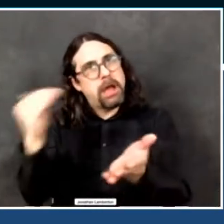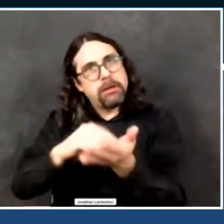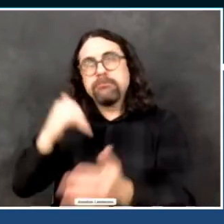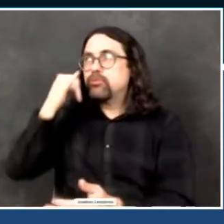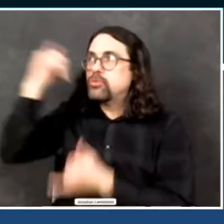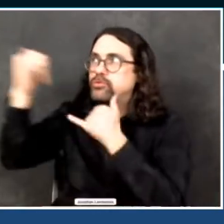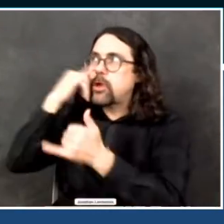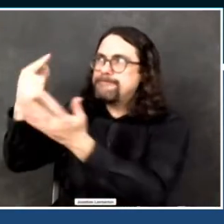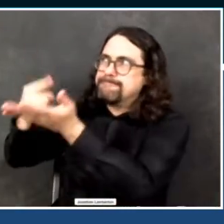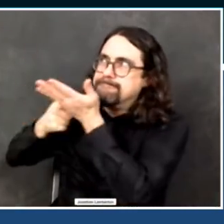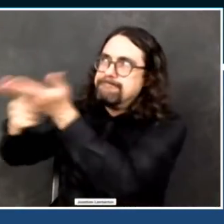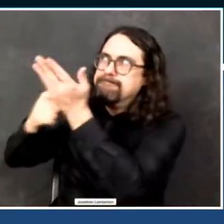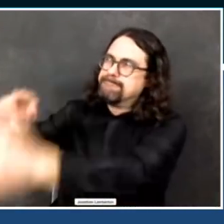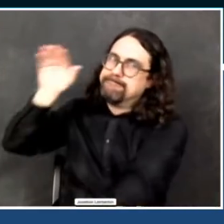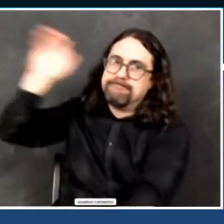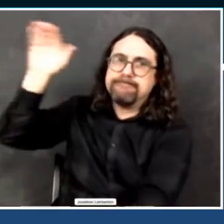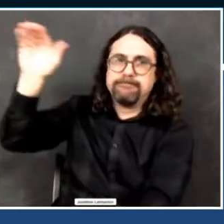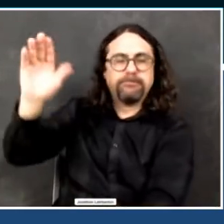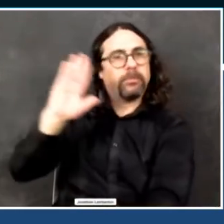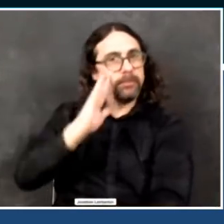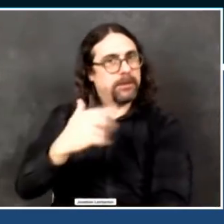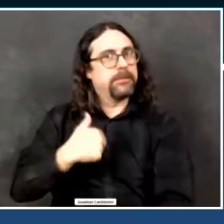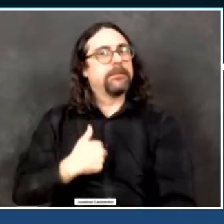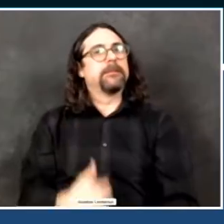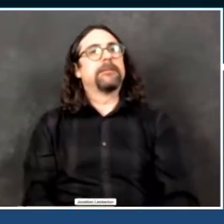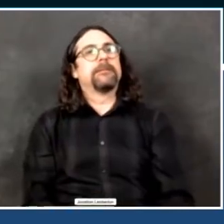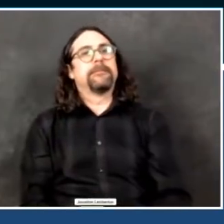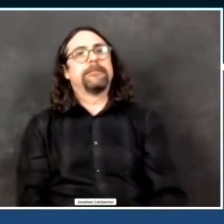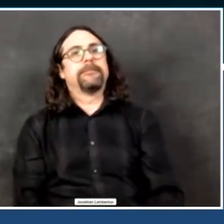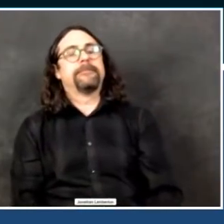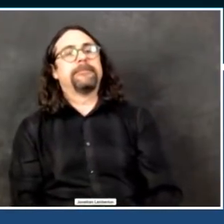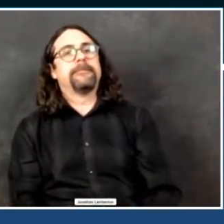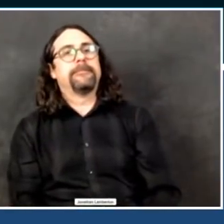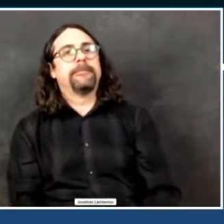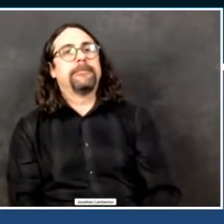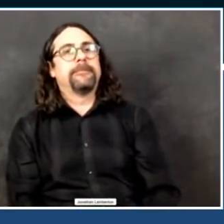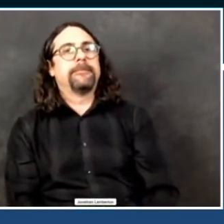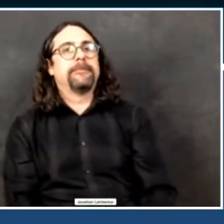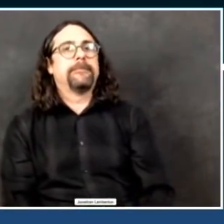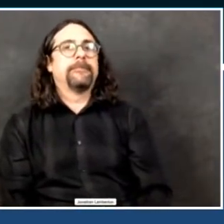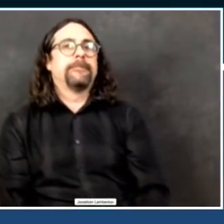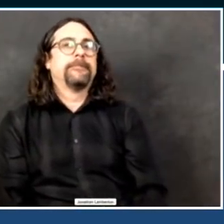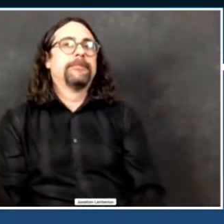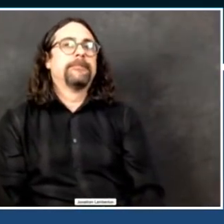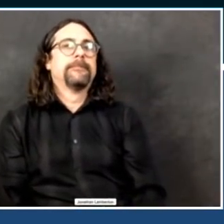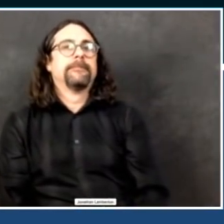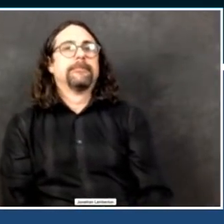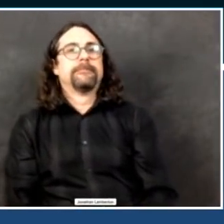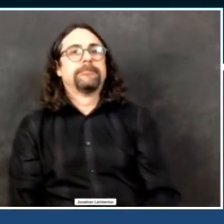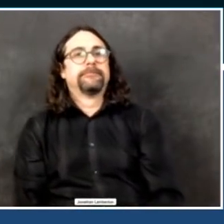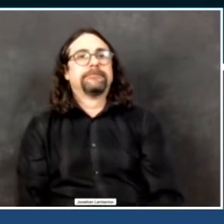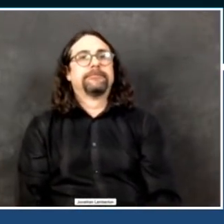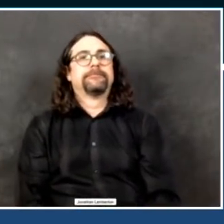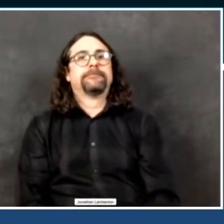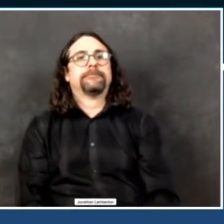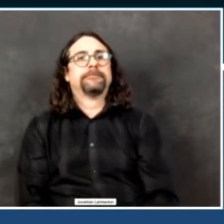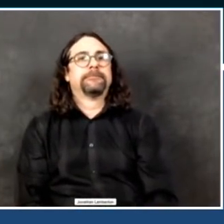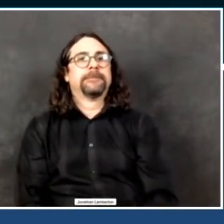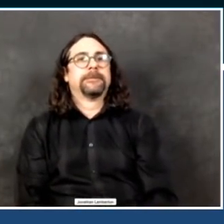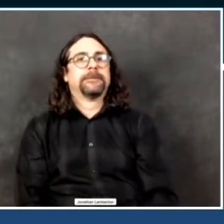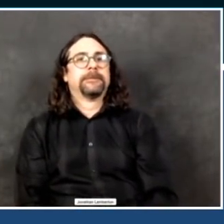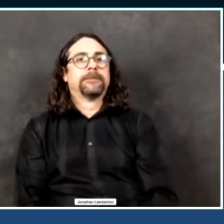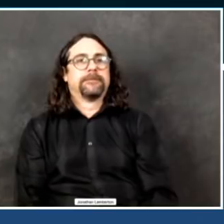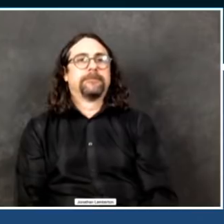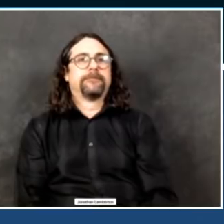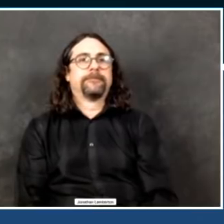A week ago, I shared new guidance with New Yorkers. It said we were advising